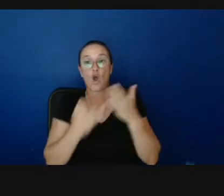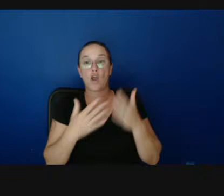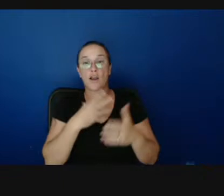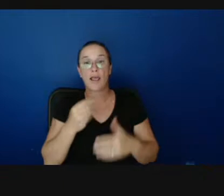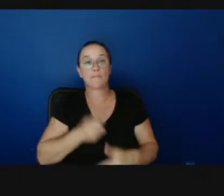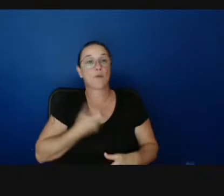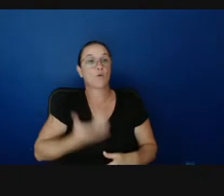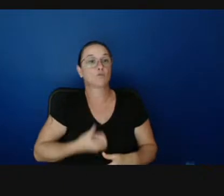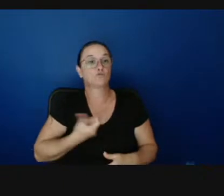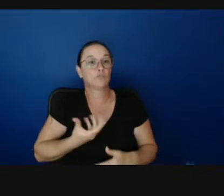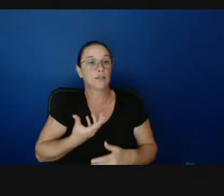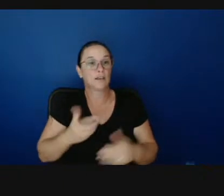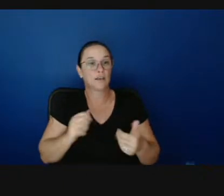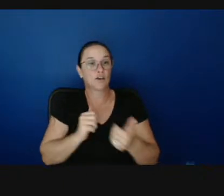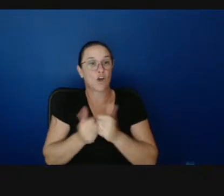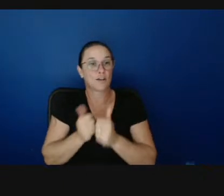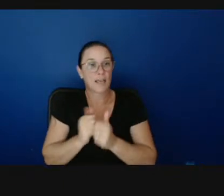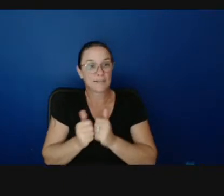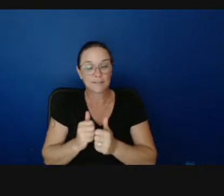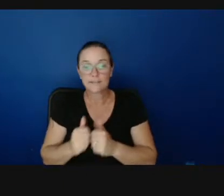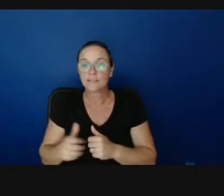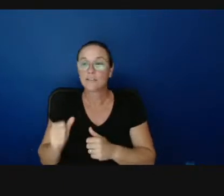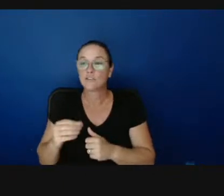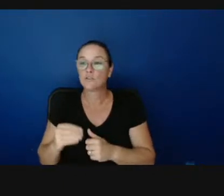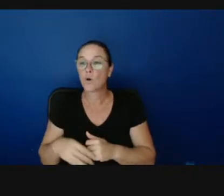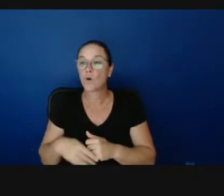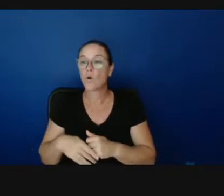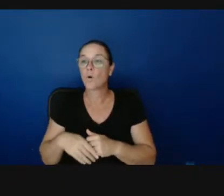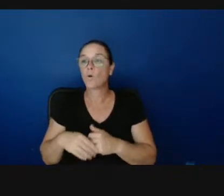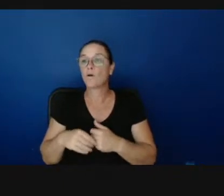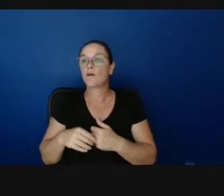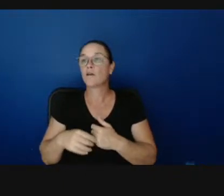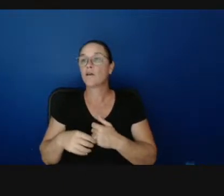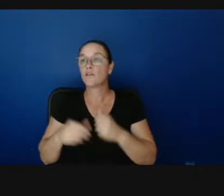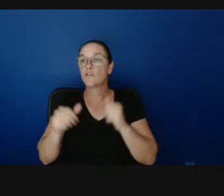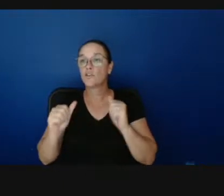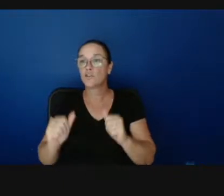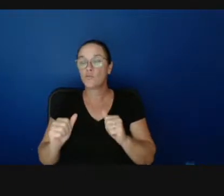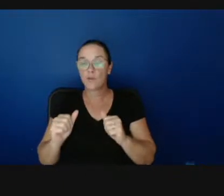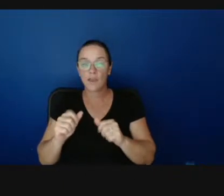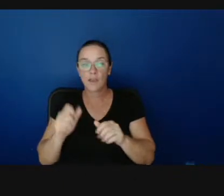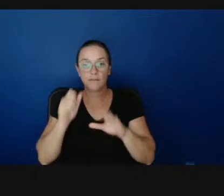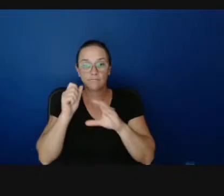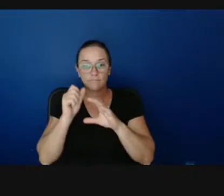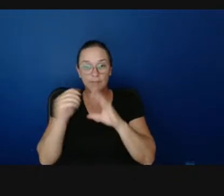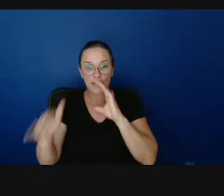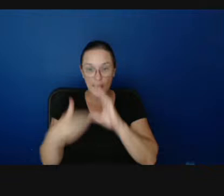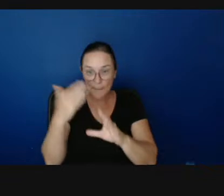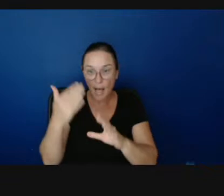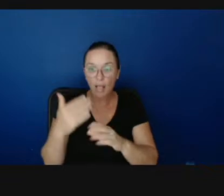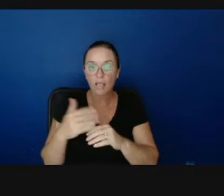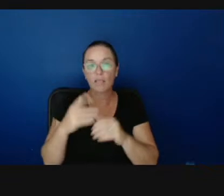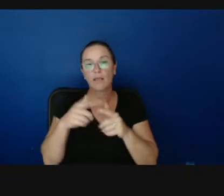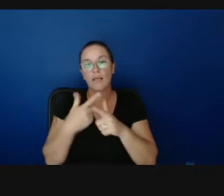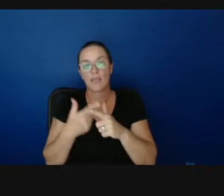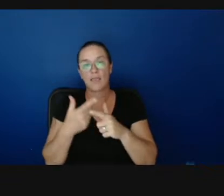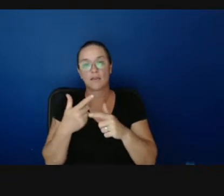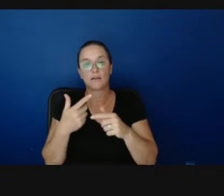folks are interested, they can email Ask HVO, and I'll send them more information. And we're really looking forward to getting entries from folks around the